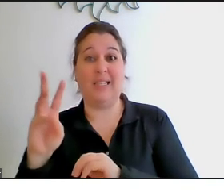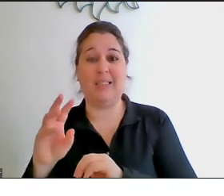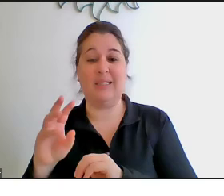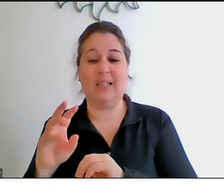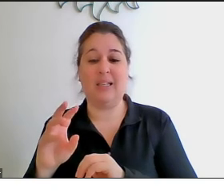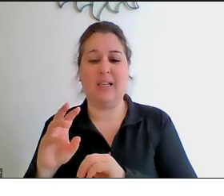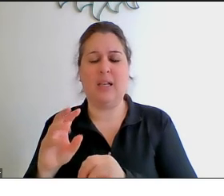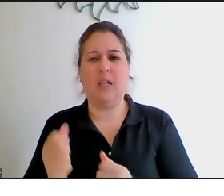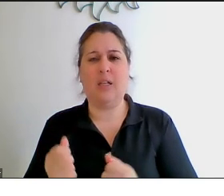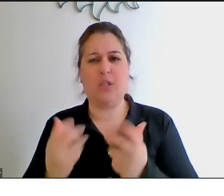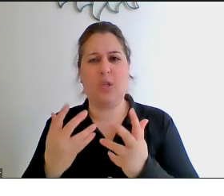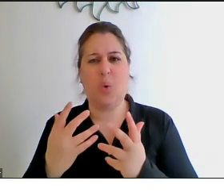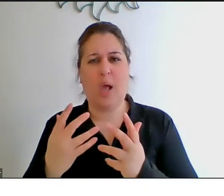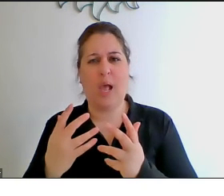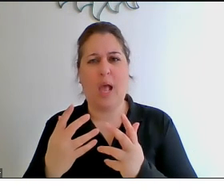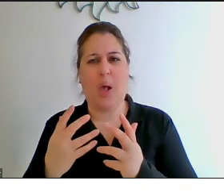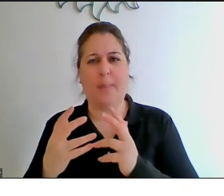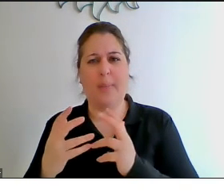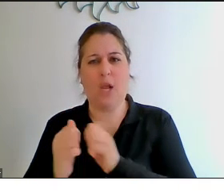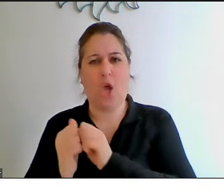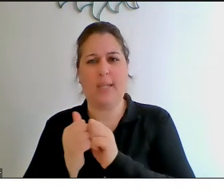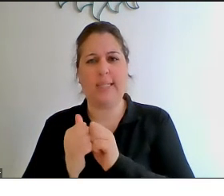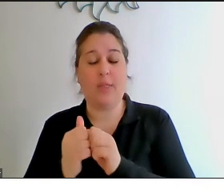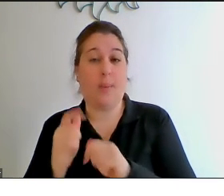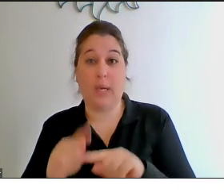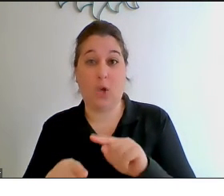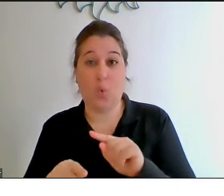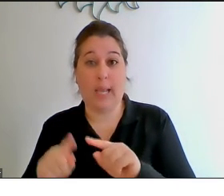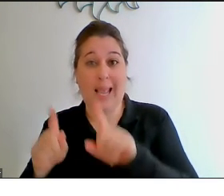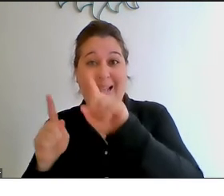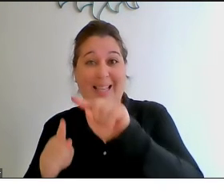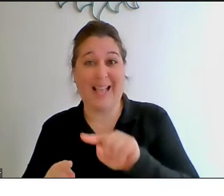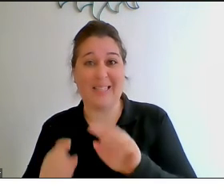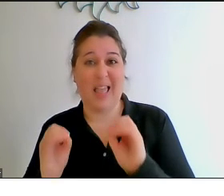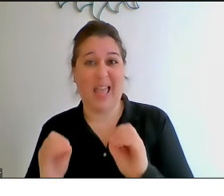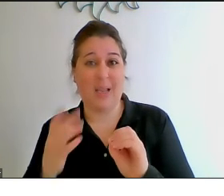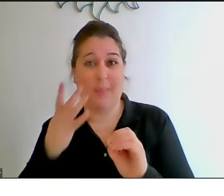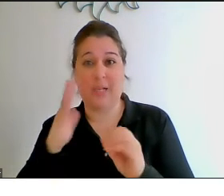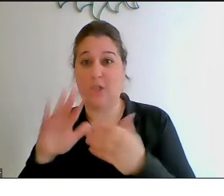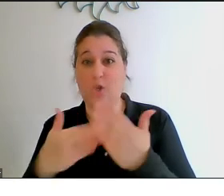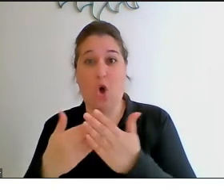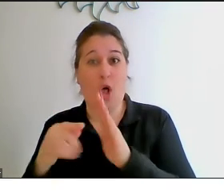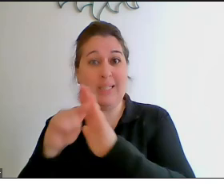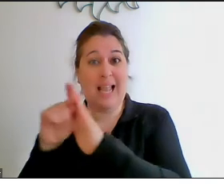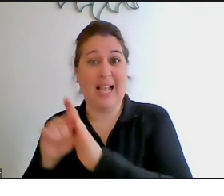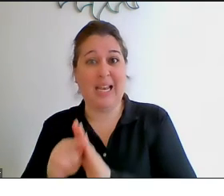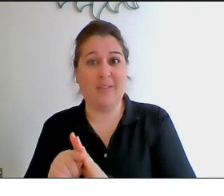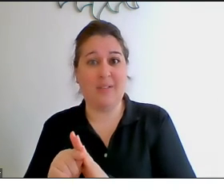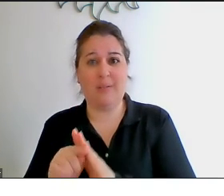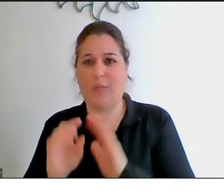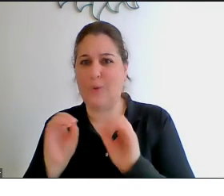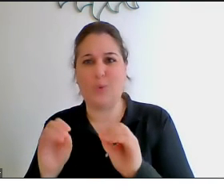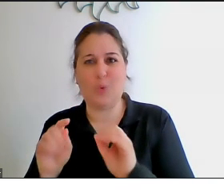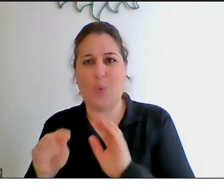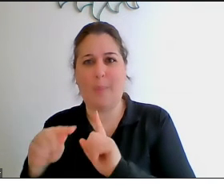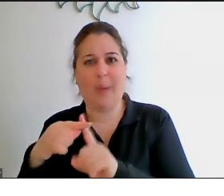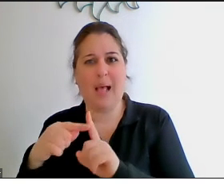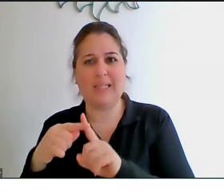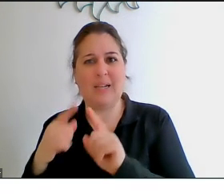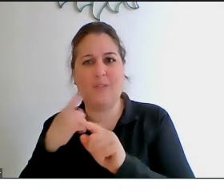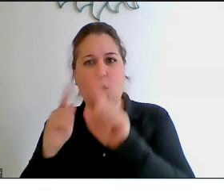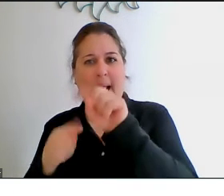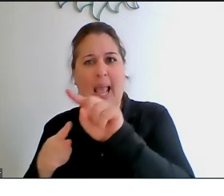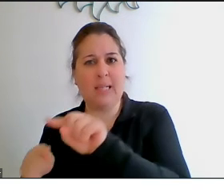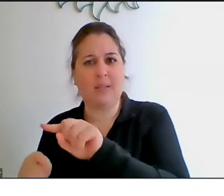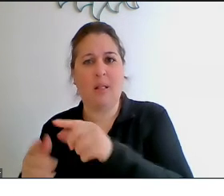2, 3, 4, 5, 6. Ooh, nothing cancels, so just add them all up. Kind of like the first